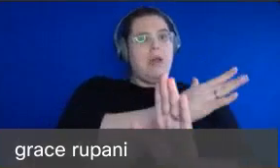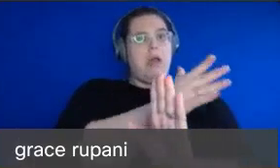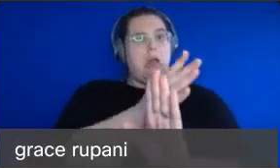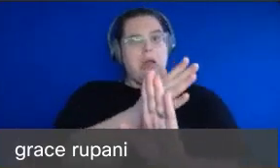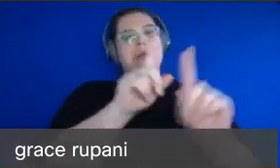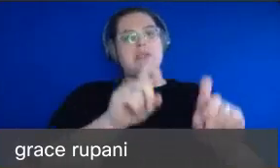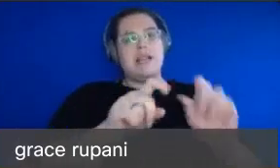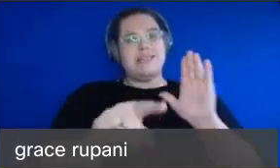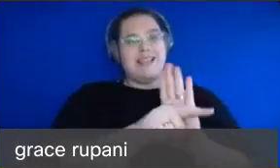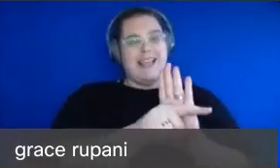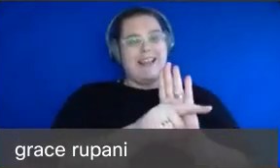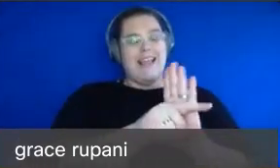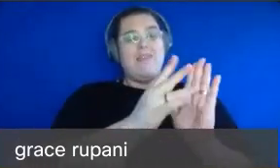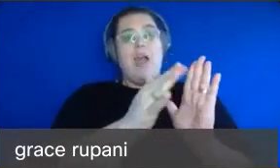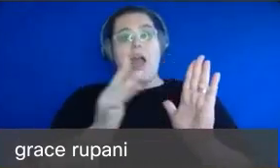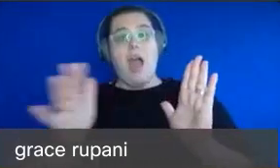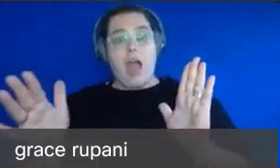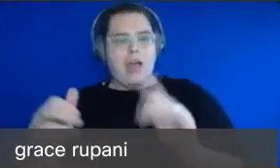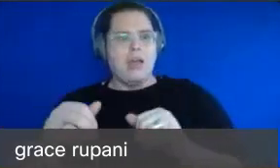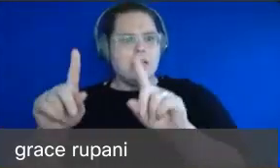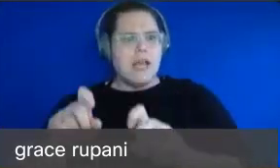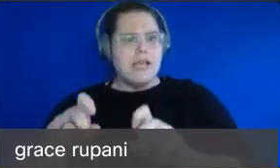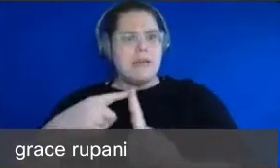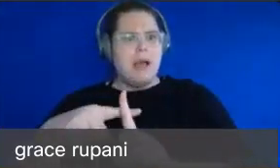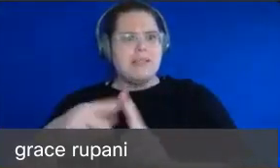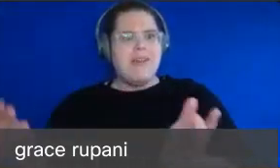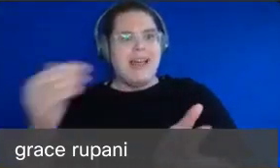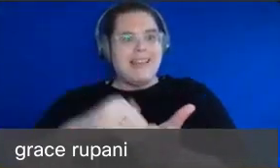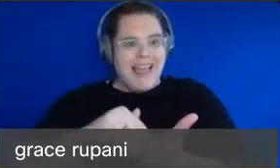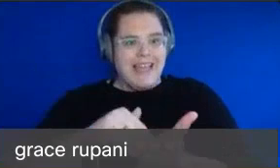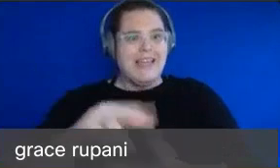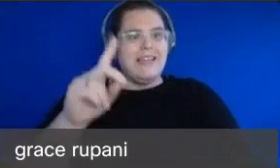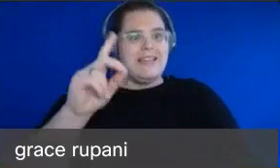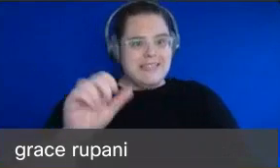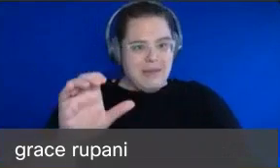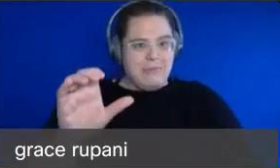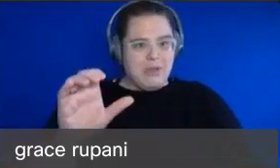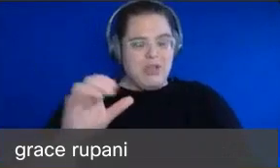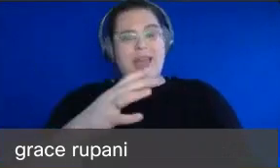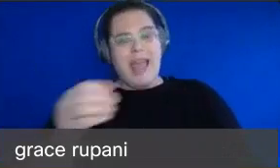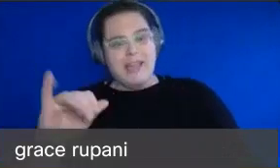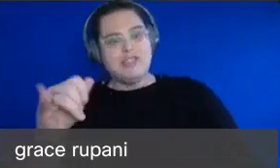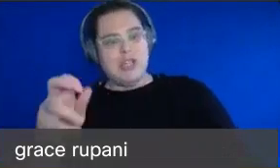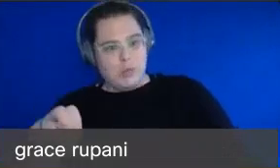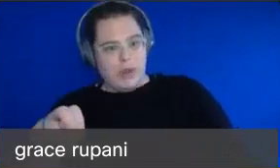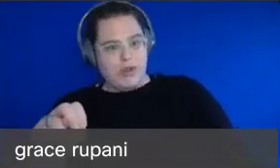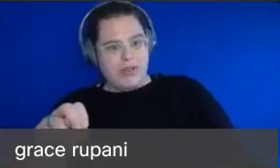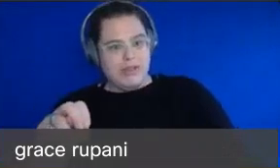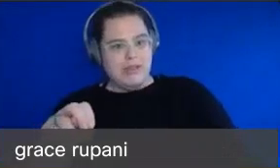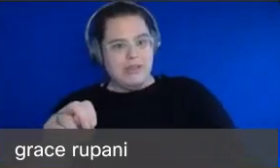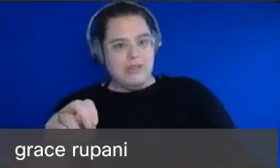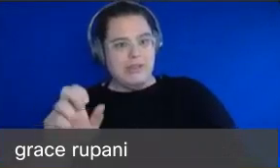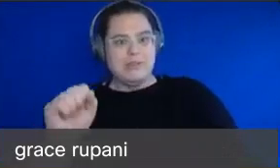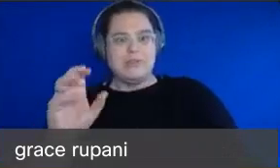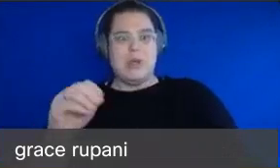in December, and the other one has tested positive again in January. And so what this points